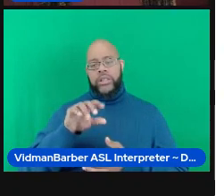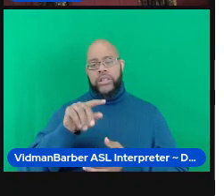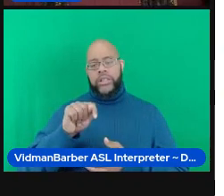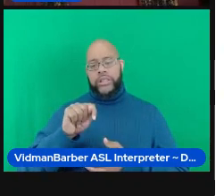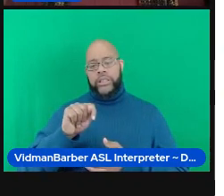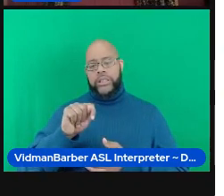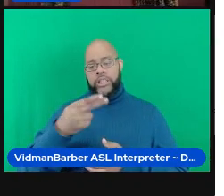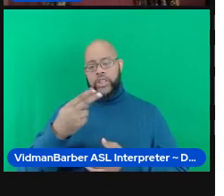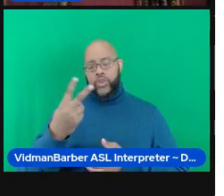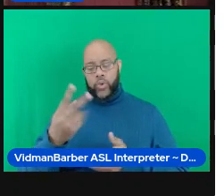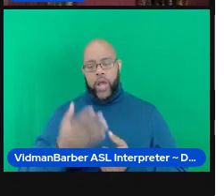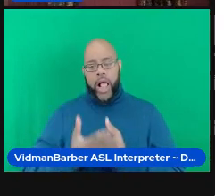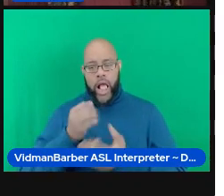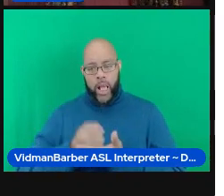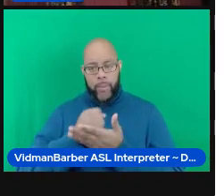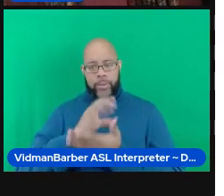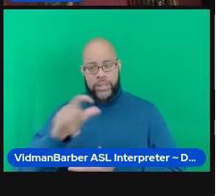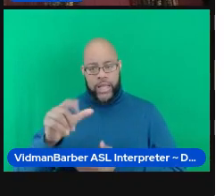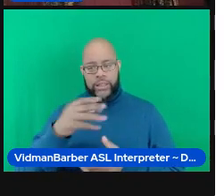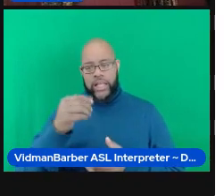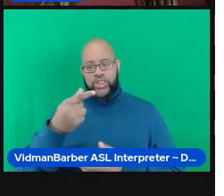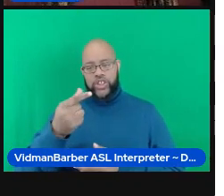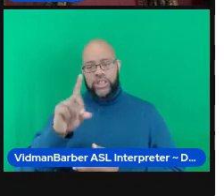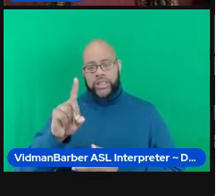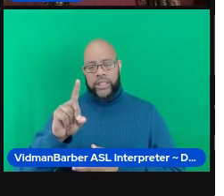resident gamma delta T cells in the skin.